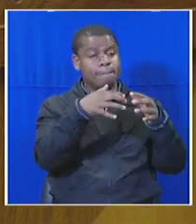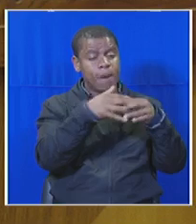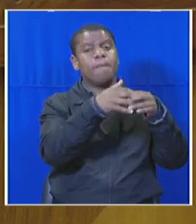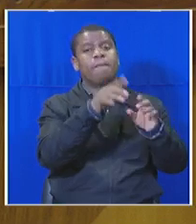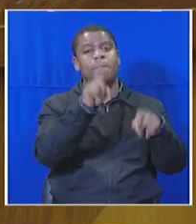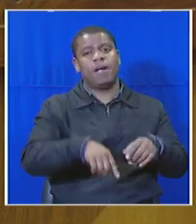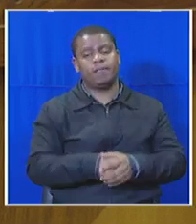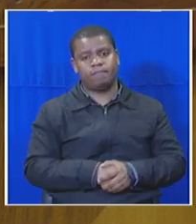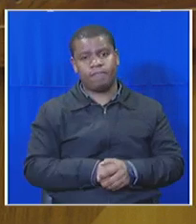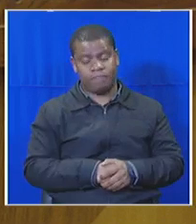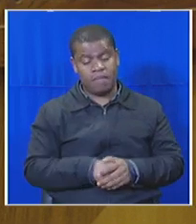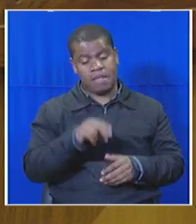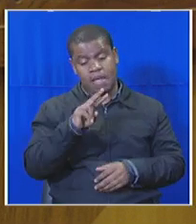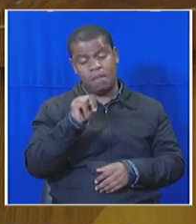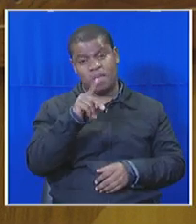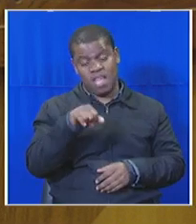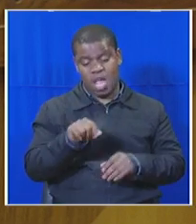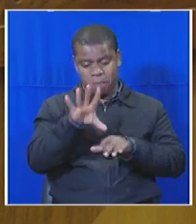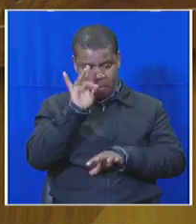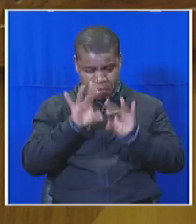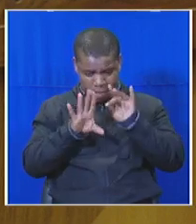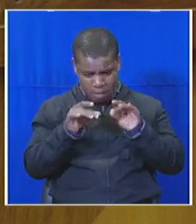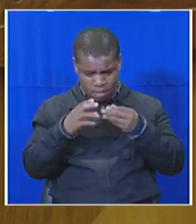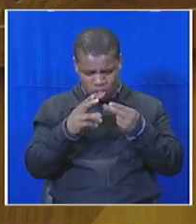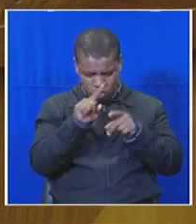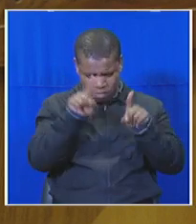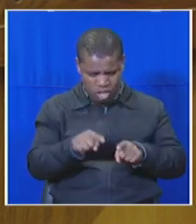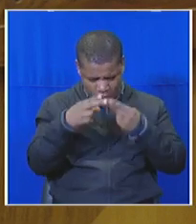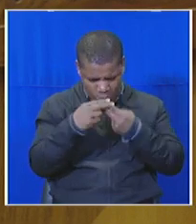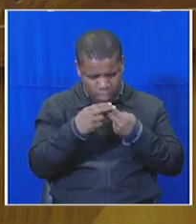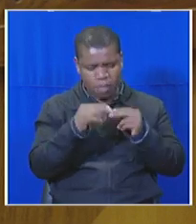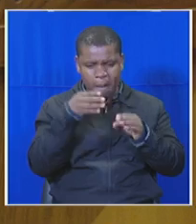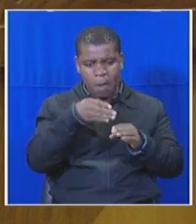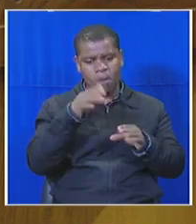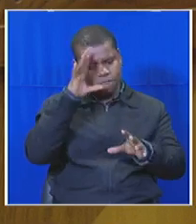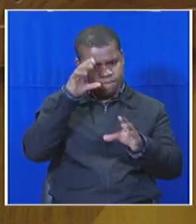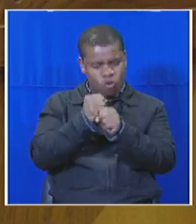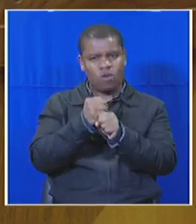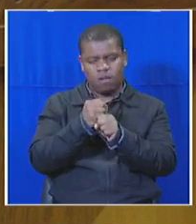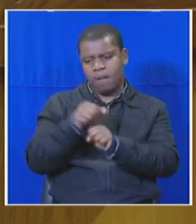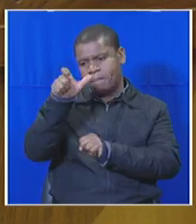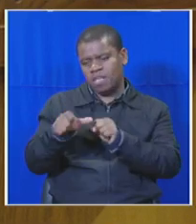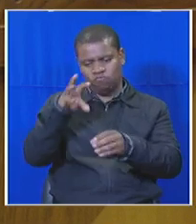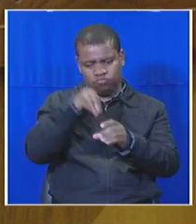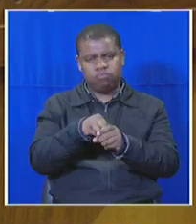Special prosecutors must be selected to deal specifically with cases of police